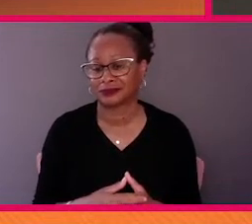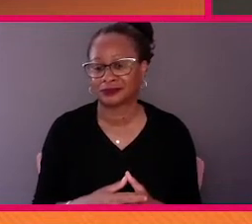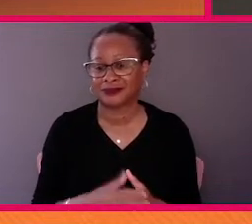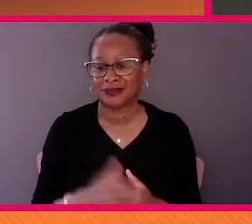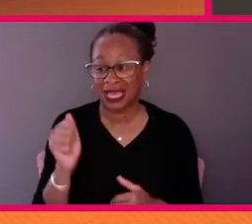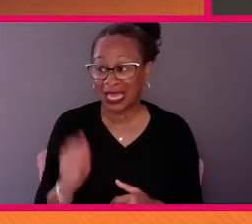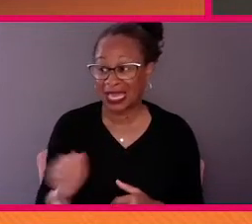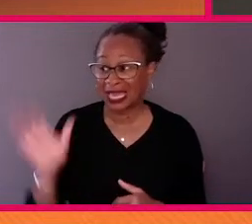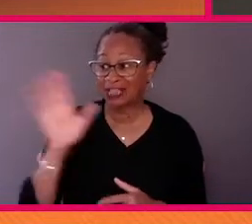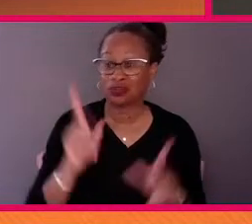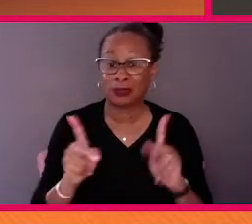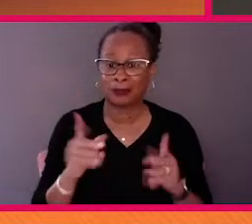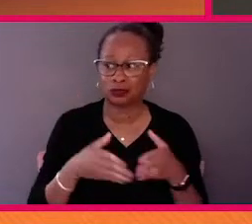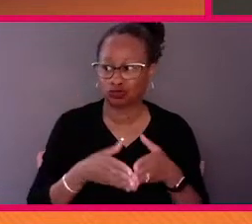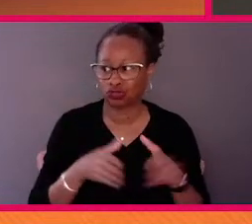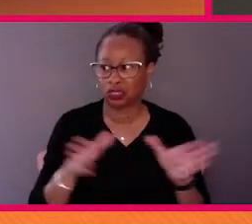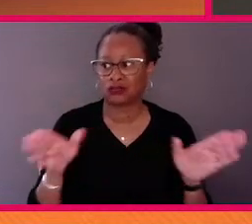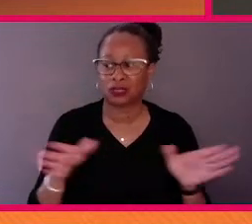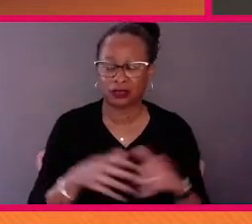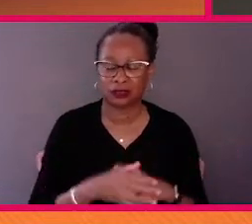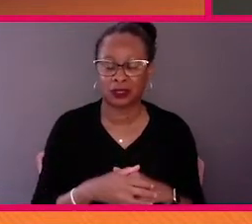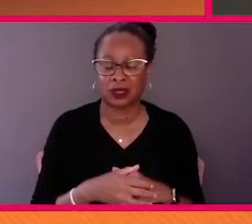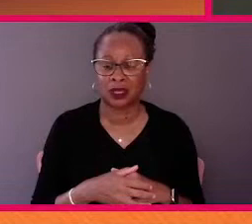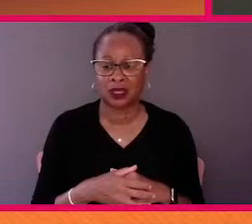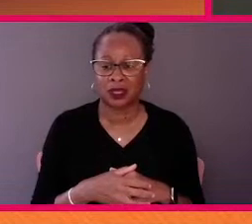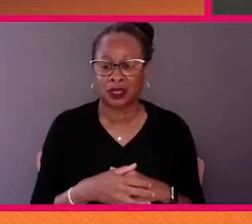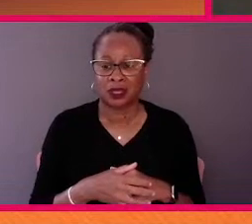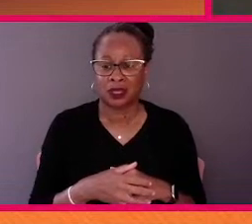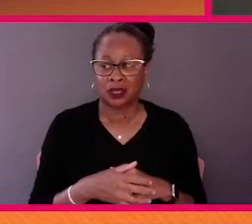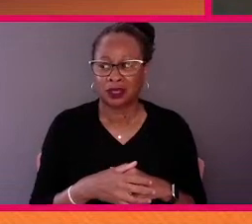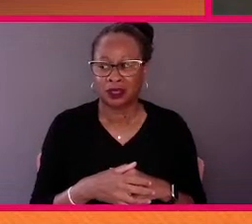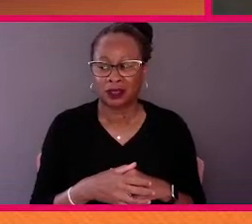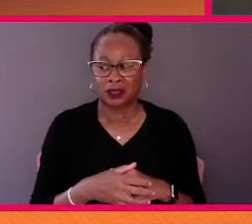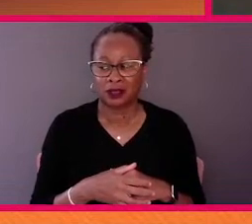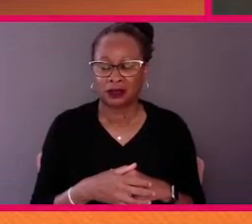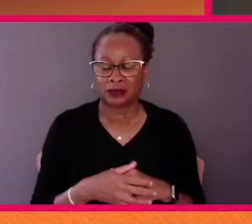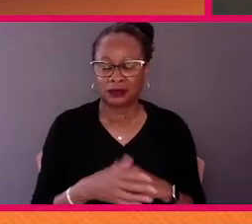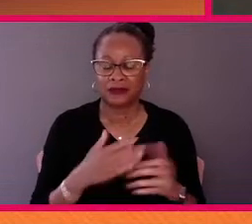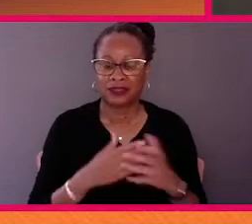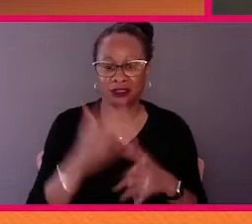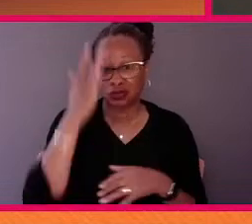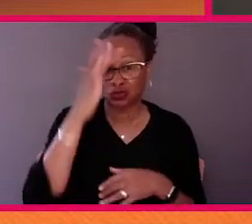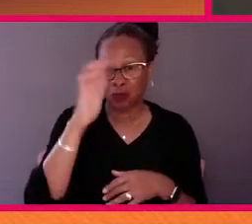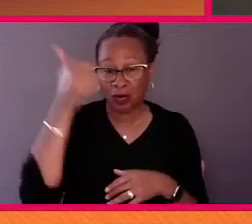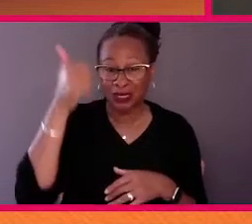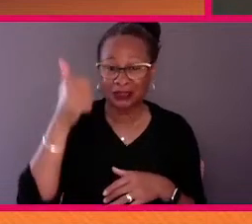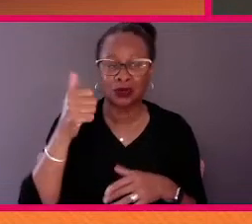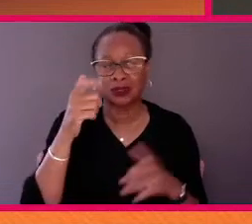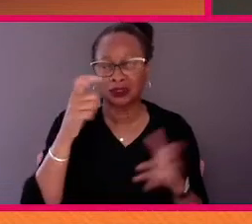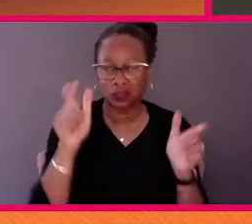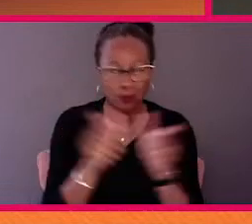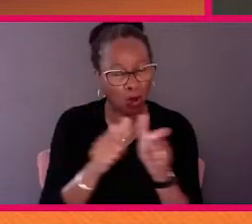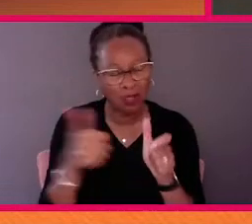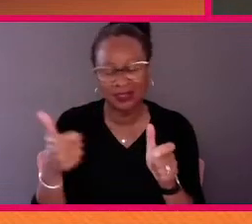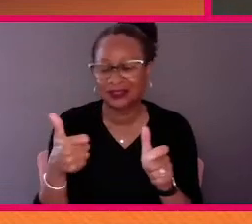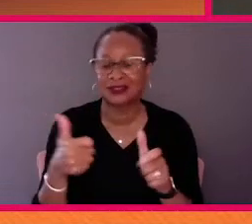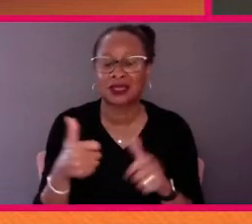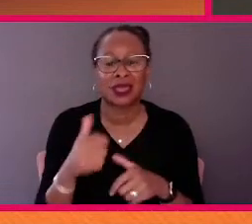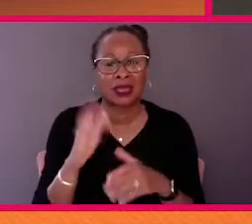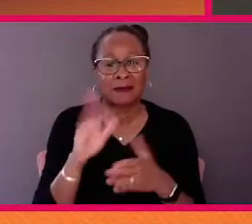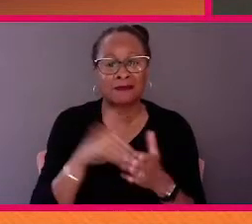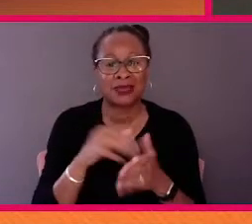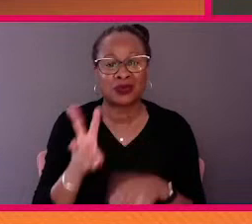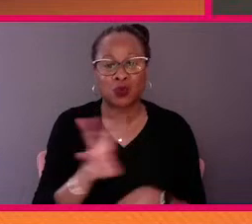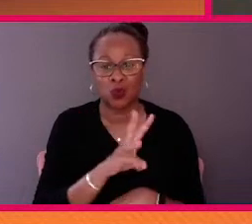general, even the smallest Midwest town that I travel to. So there are